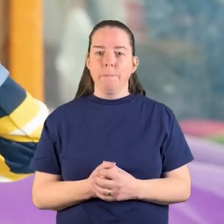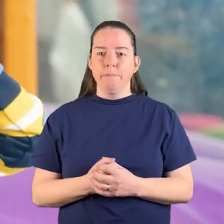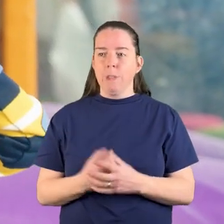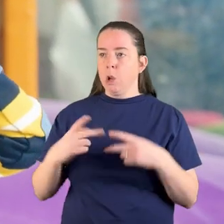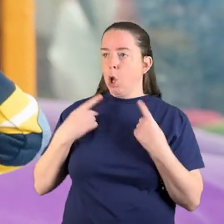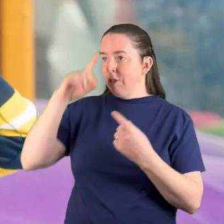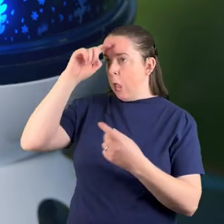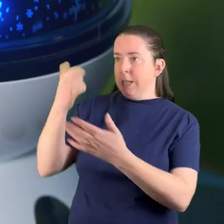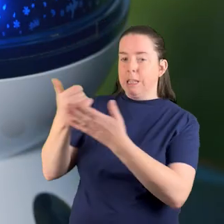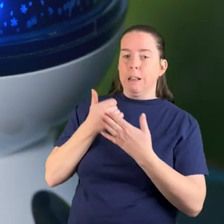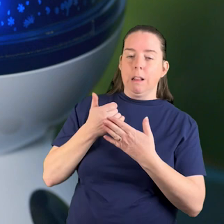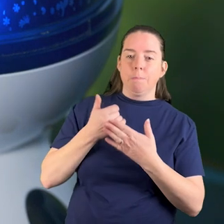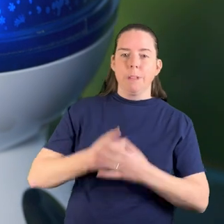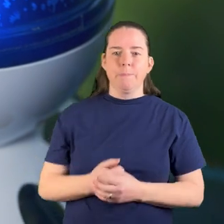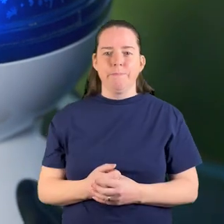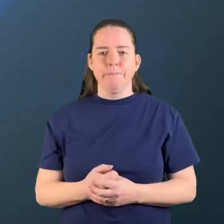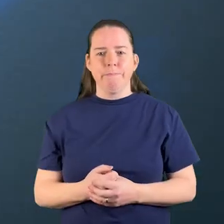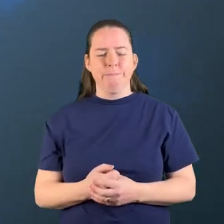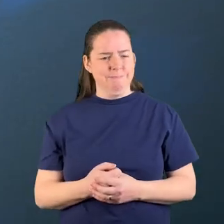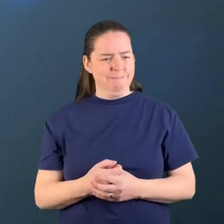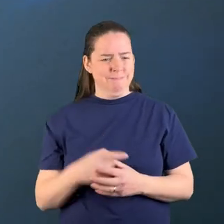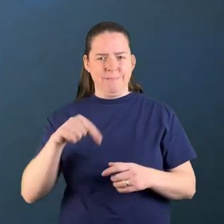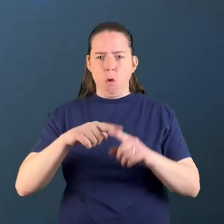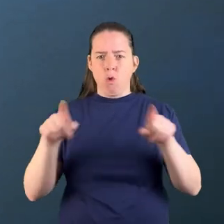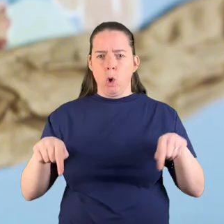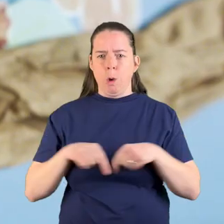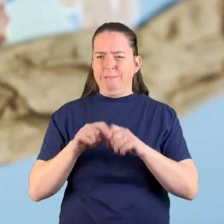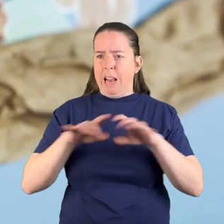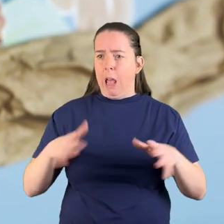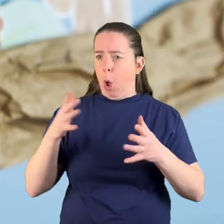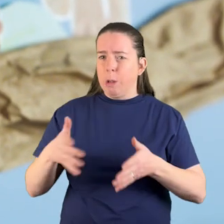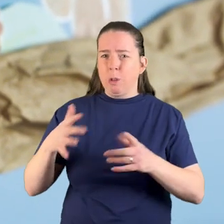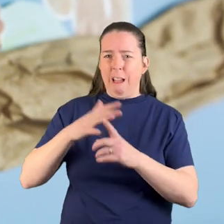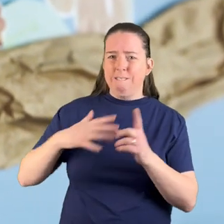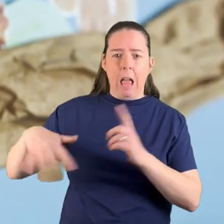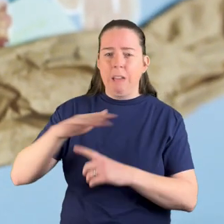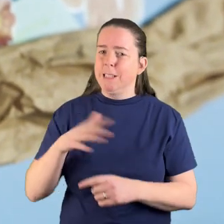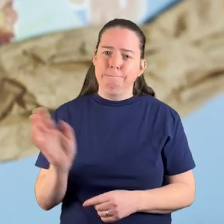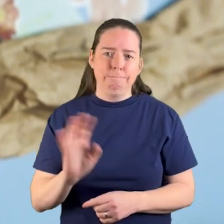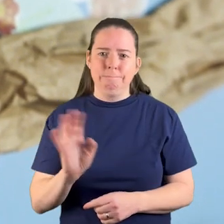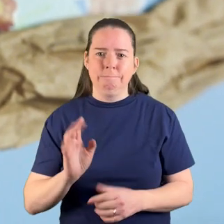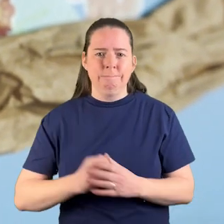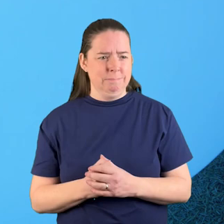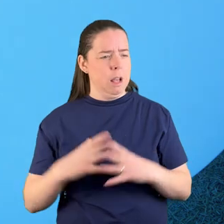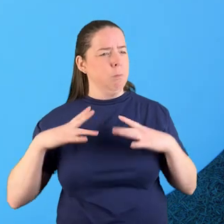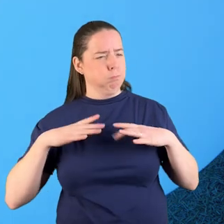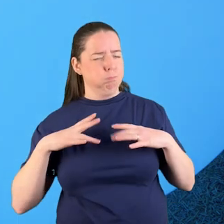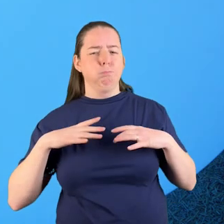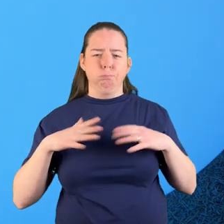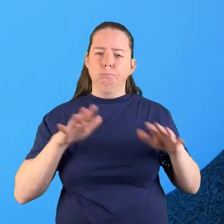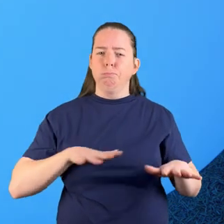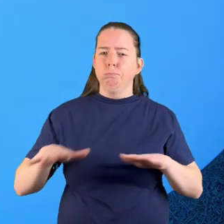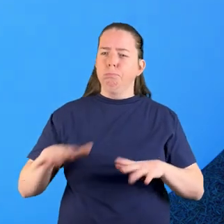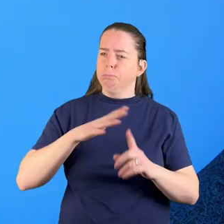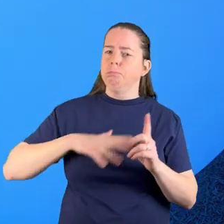the nursery nurses. This room isn't typically a sort of hospital environment. It's a very